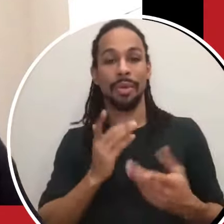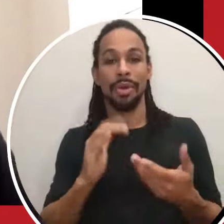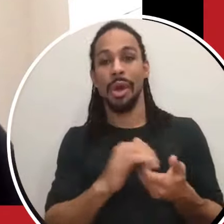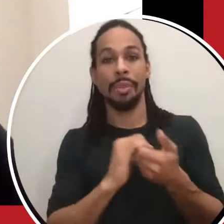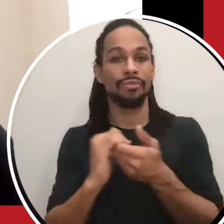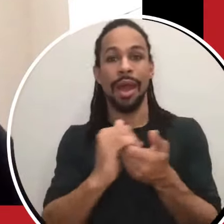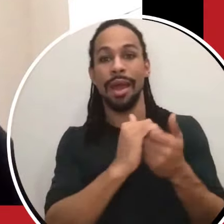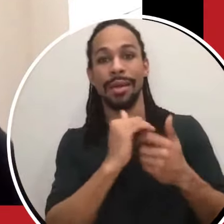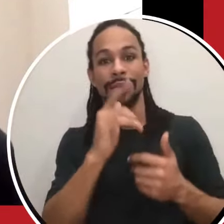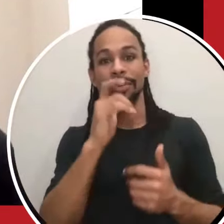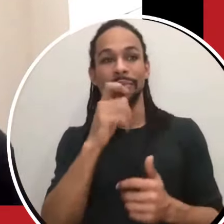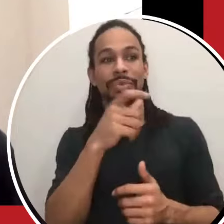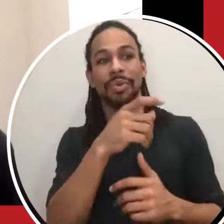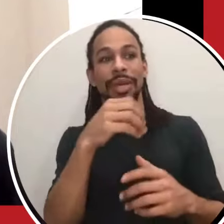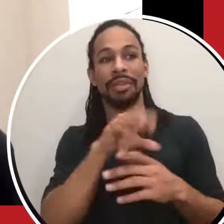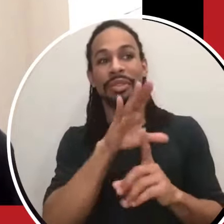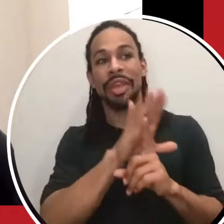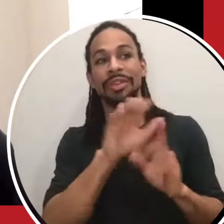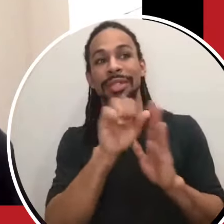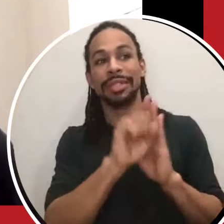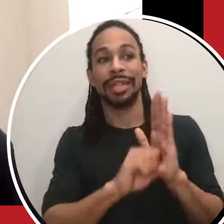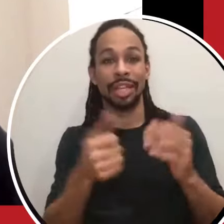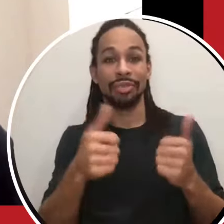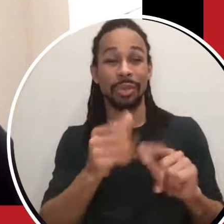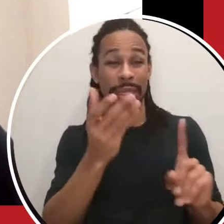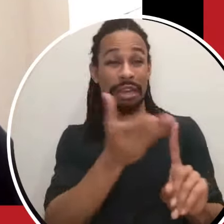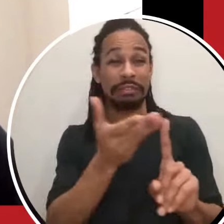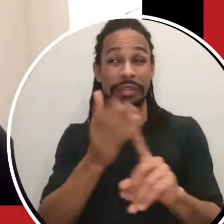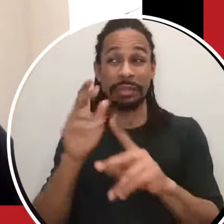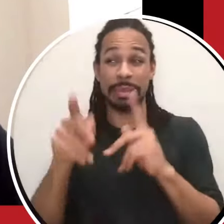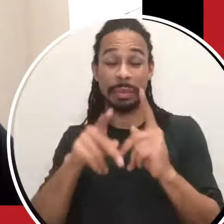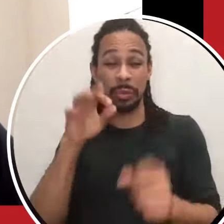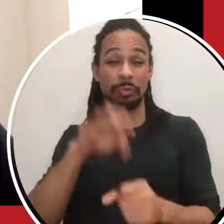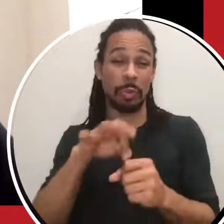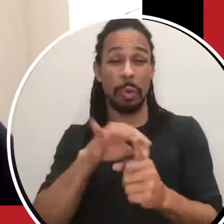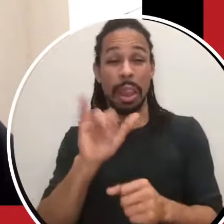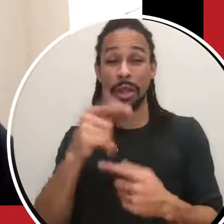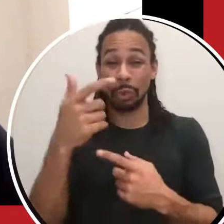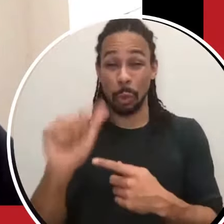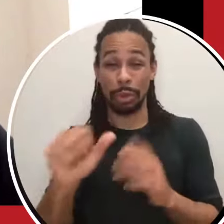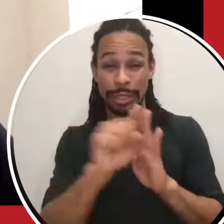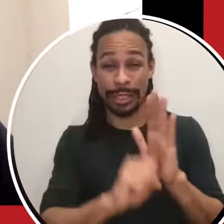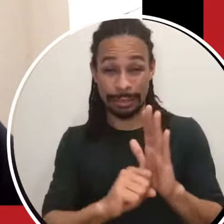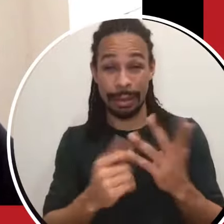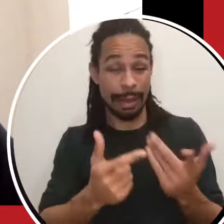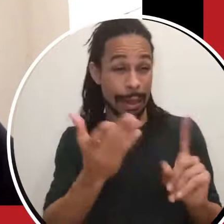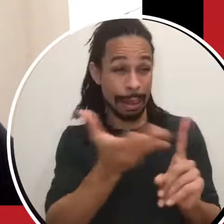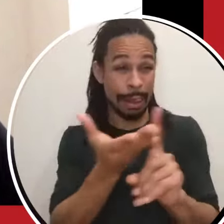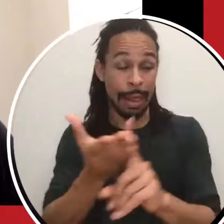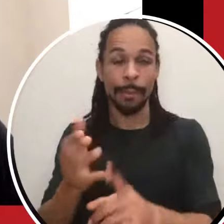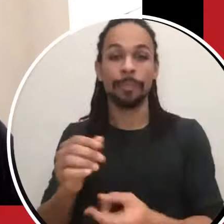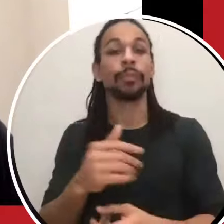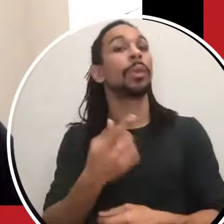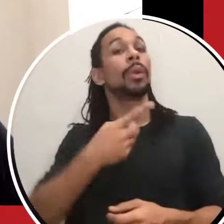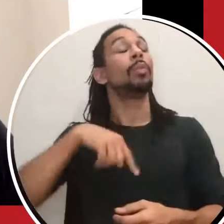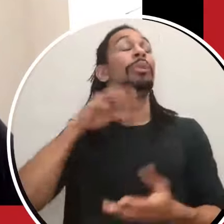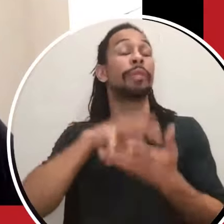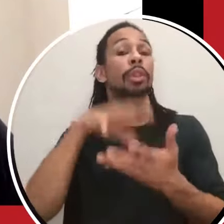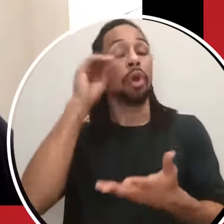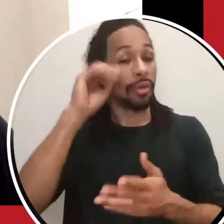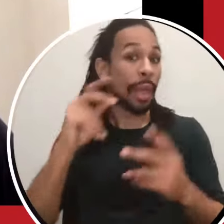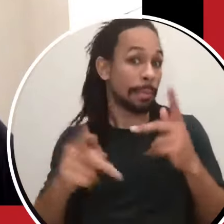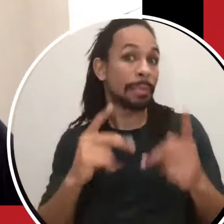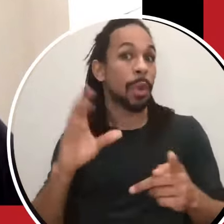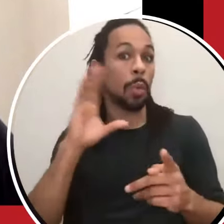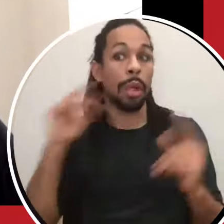right? But I think what we learned is that folks will turn out when they have someone that speaks to